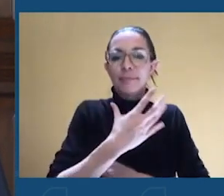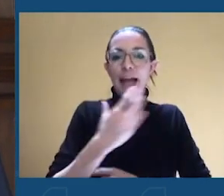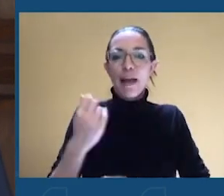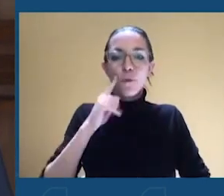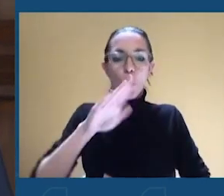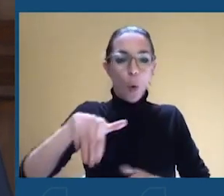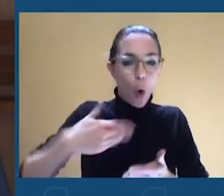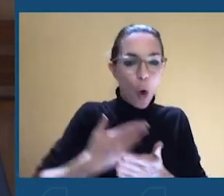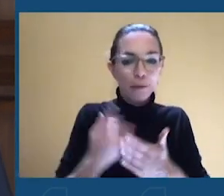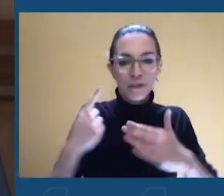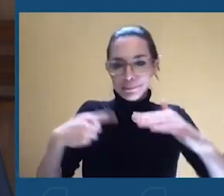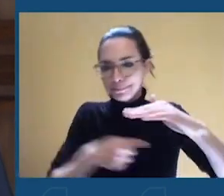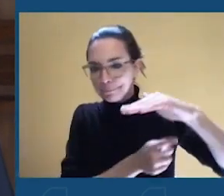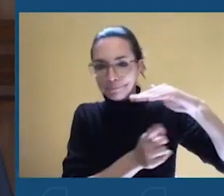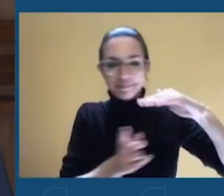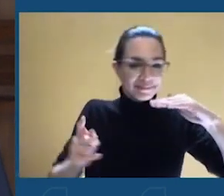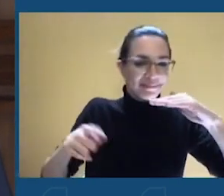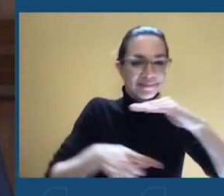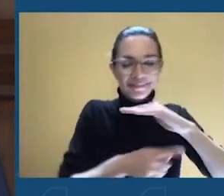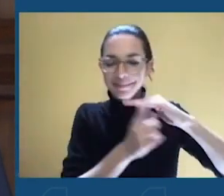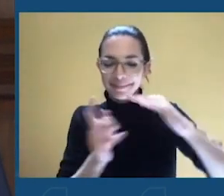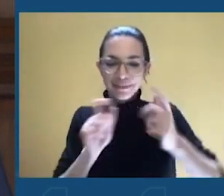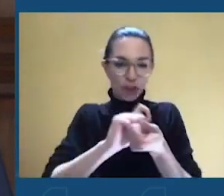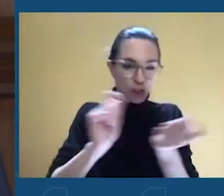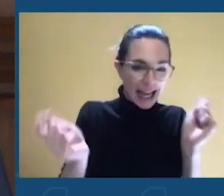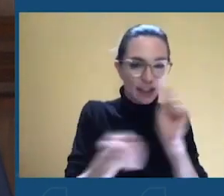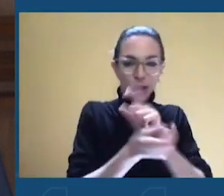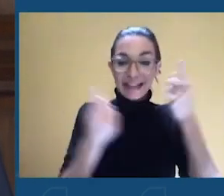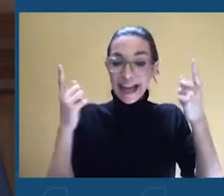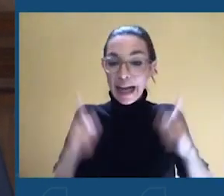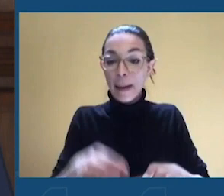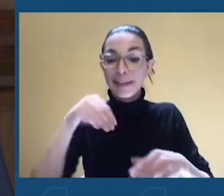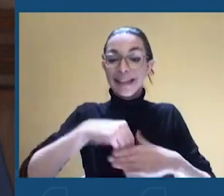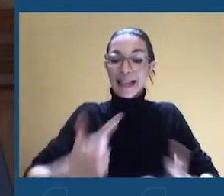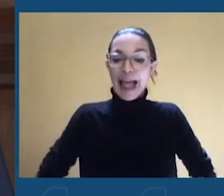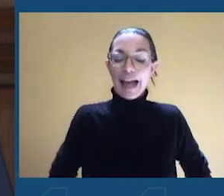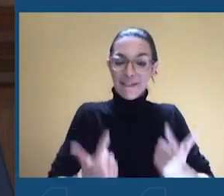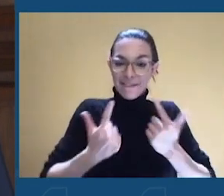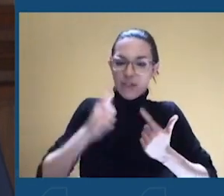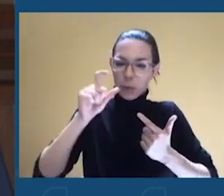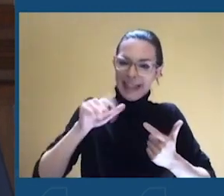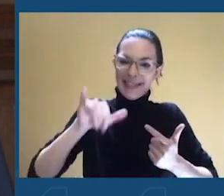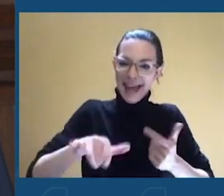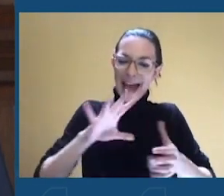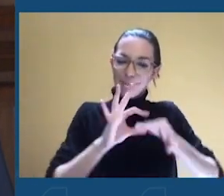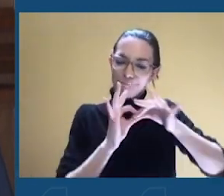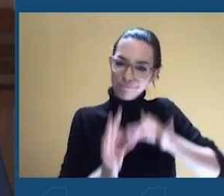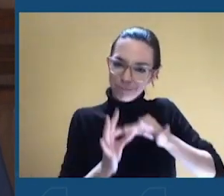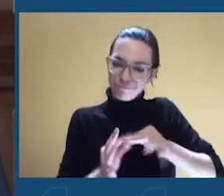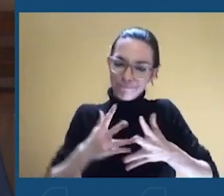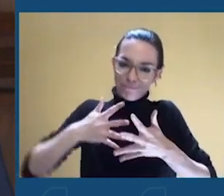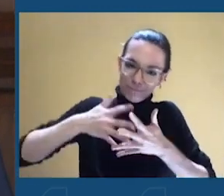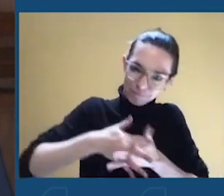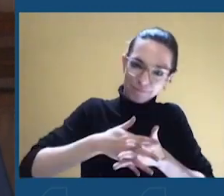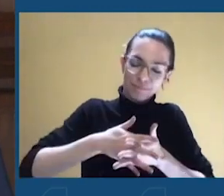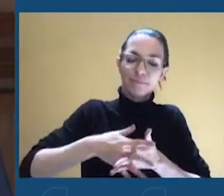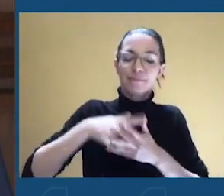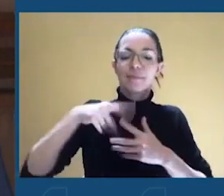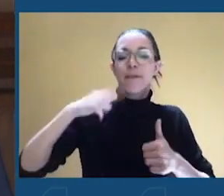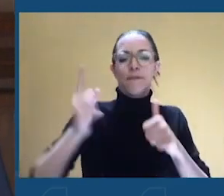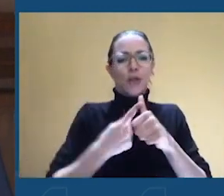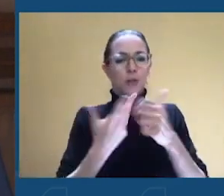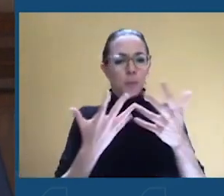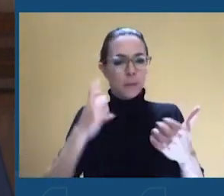twists and turns of life, you need that anchor. I have to first recognize my wife, my